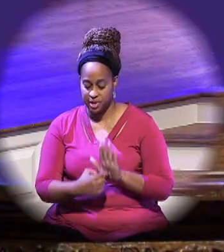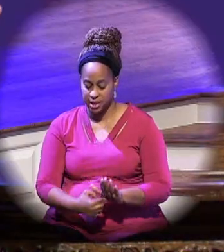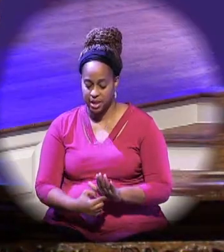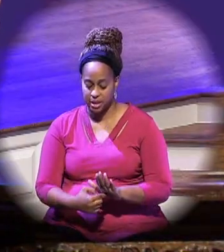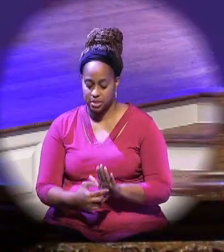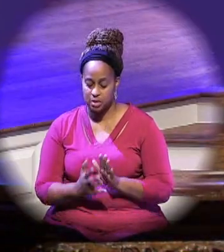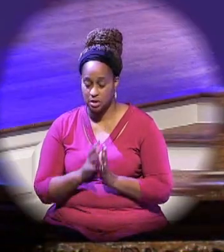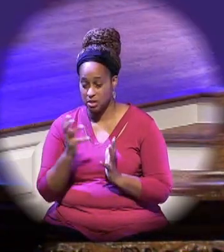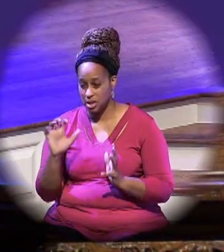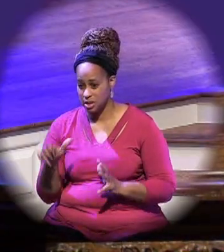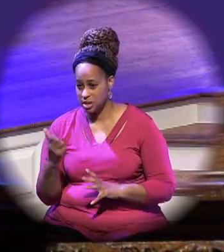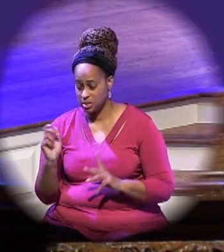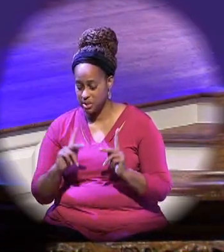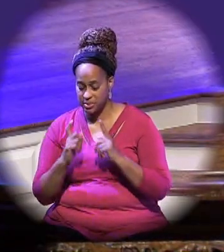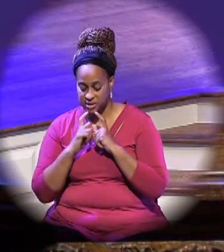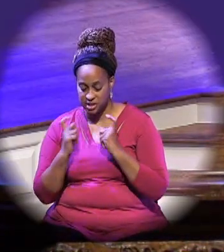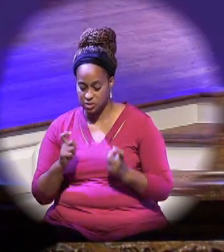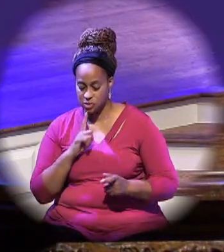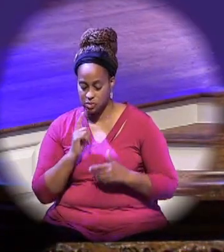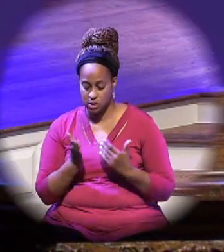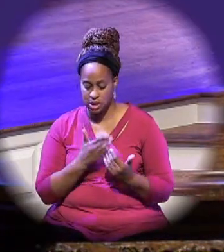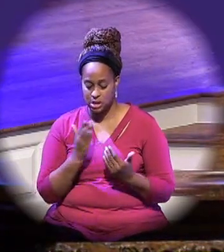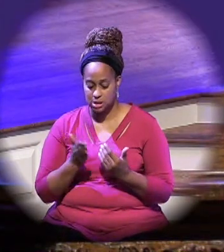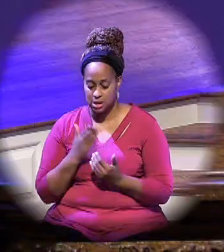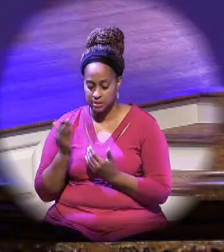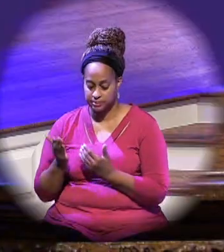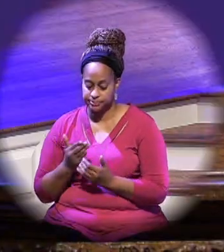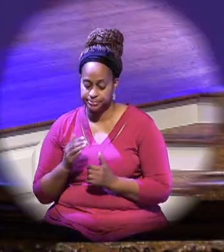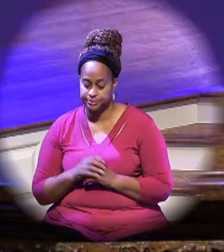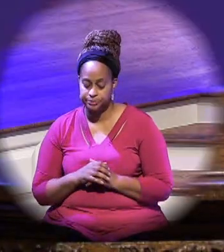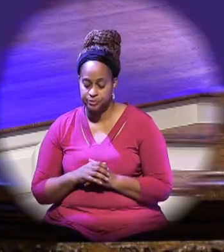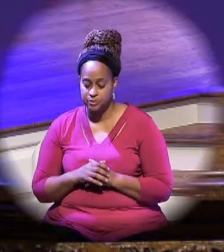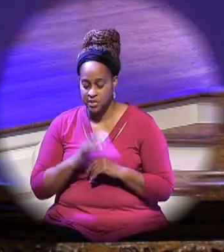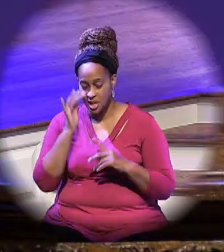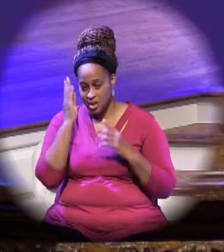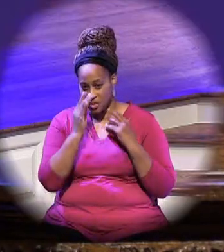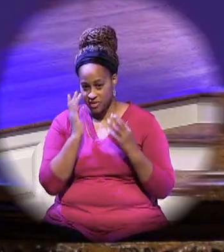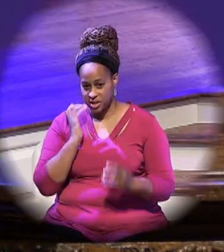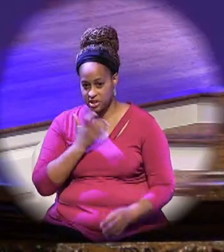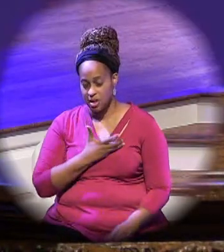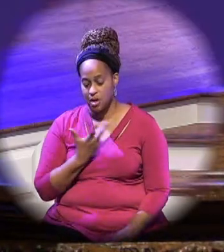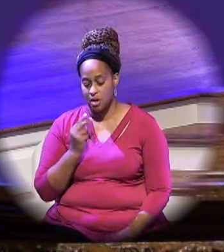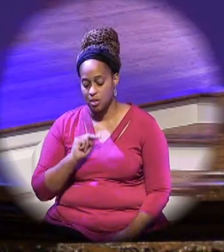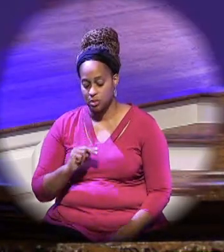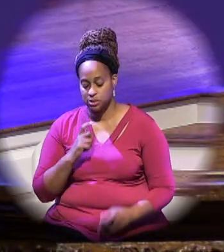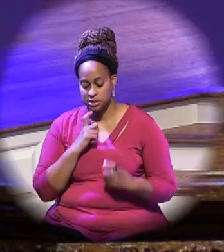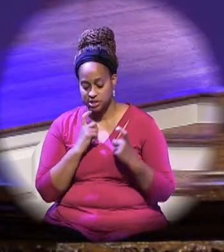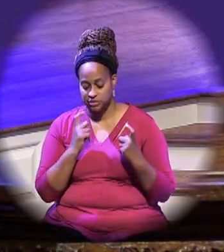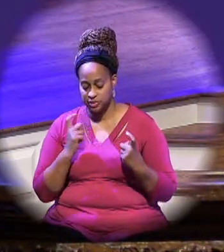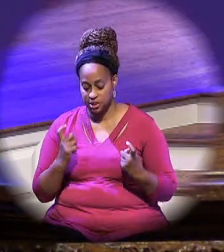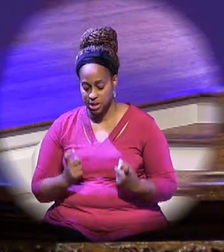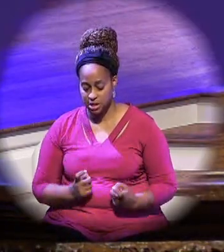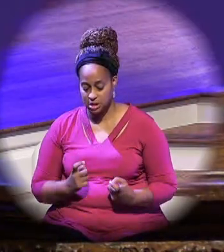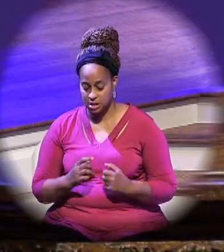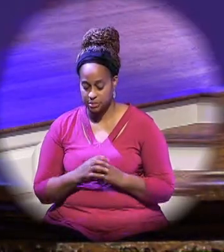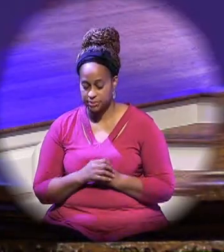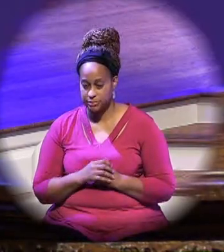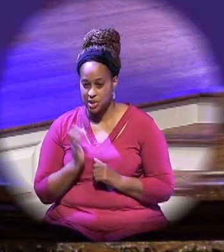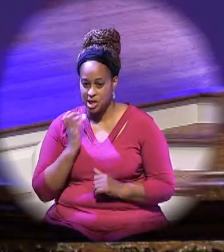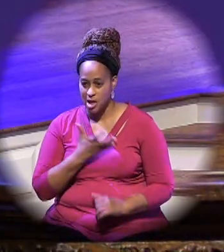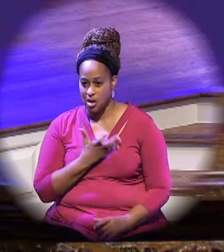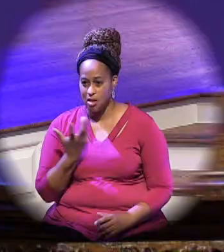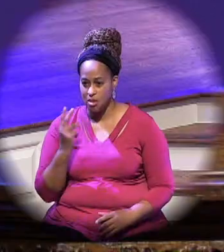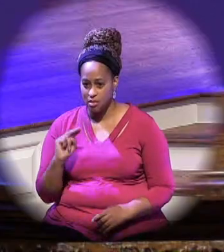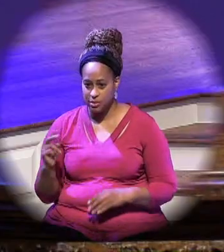on other people's sins, that's just too easy, isn't it? But reflects on our own sinfulness, on our own ways,